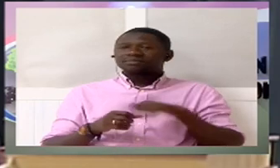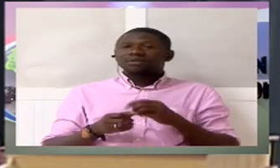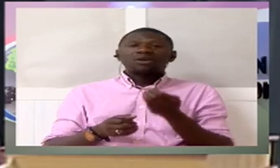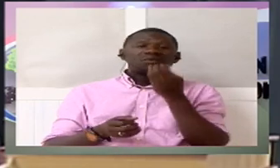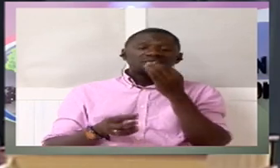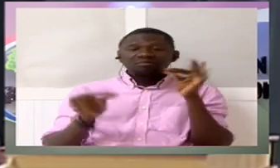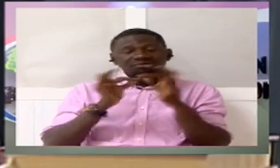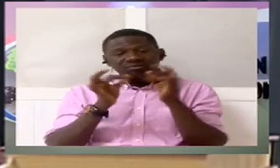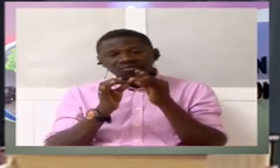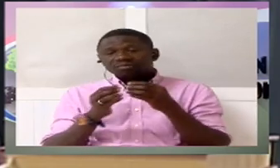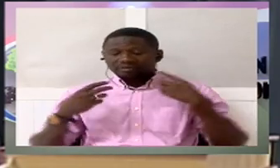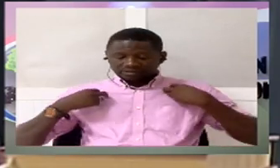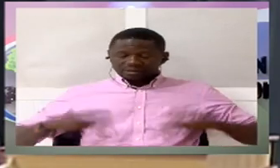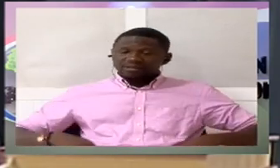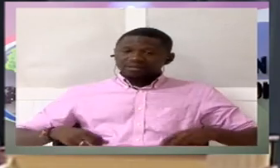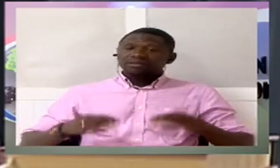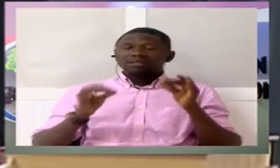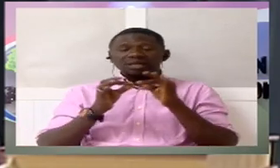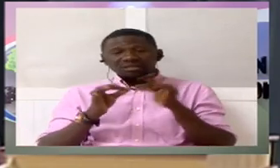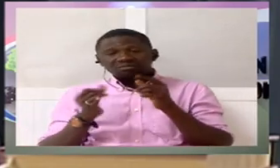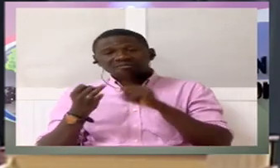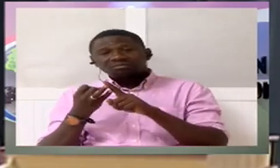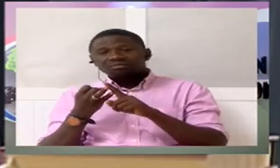the house, clothes, rice.